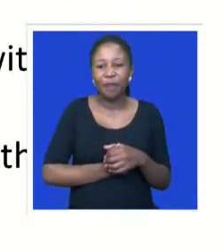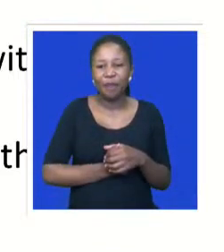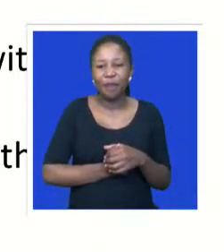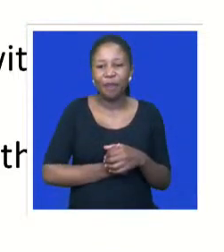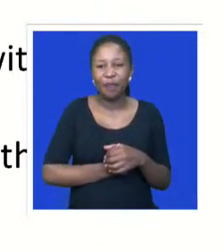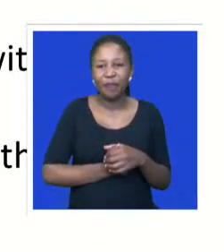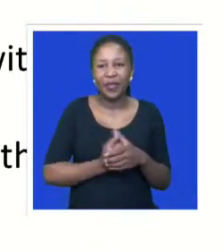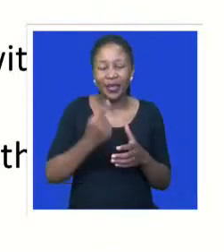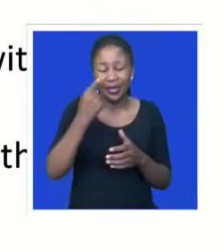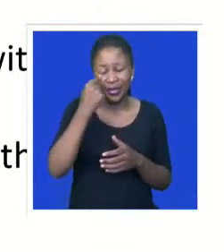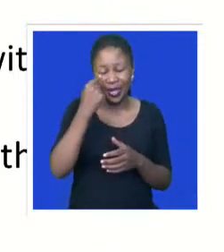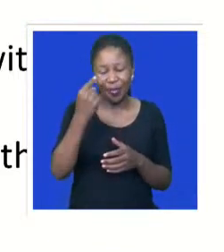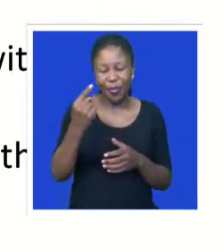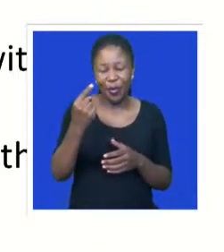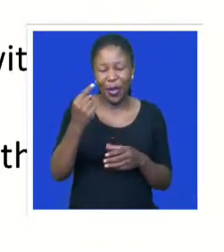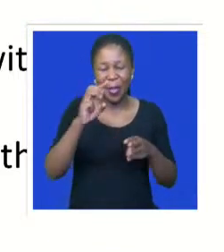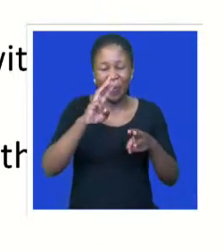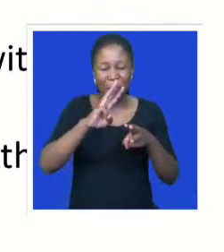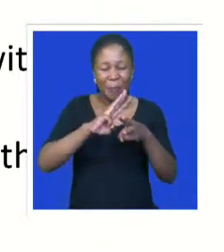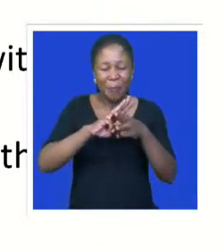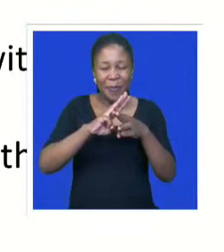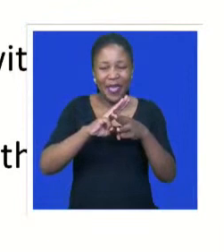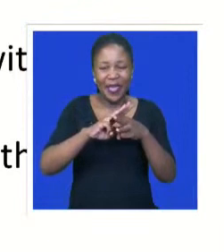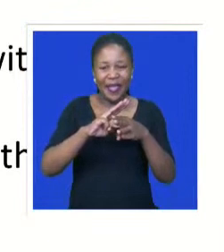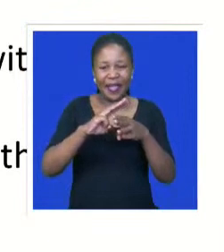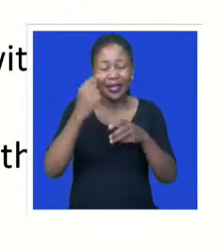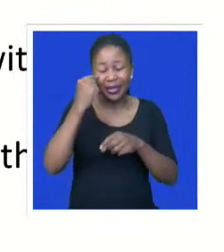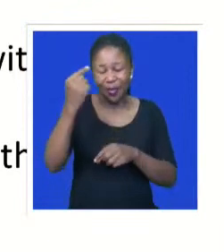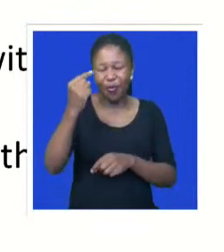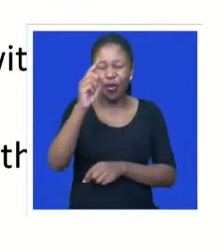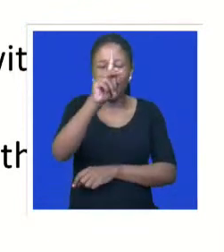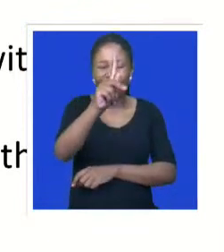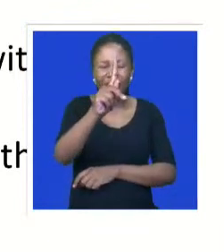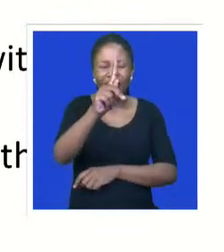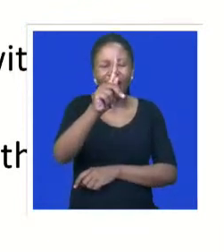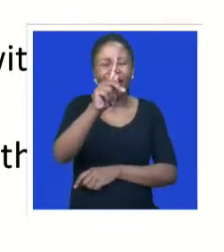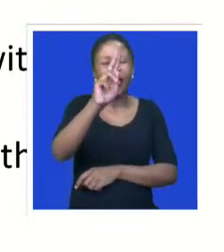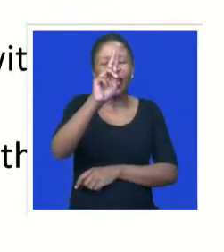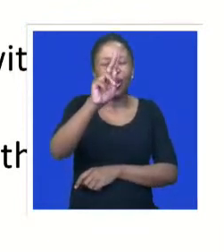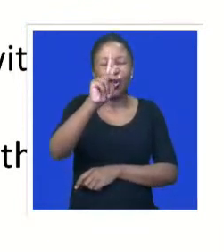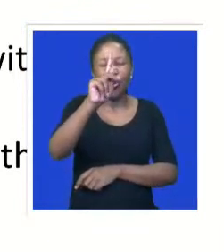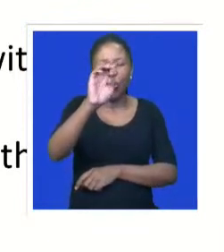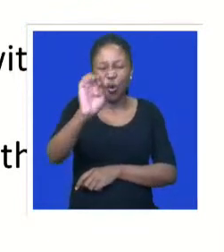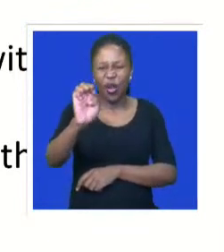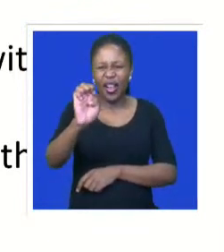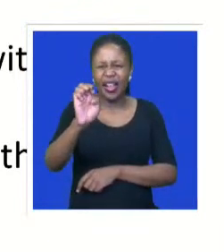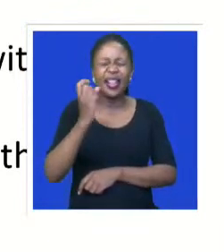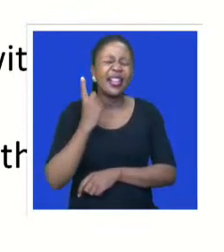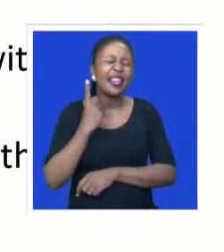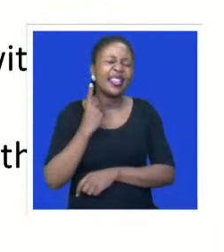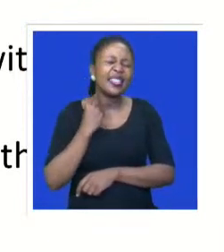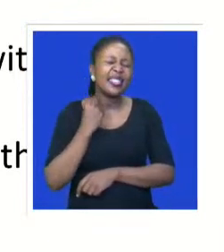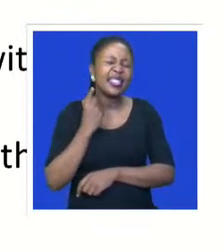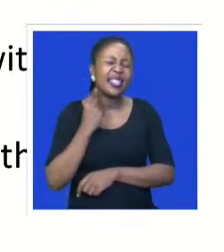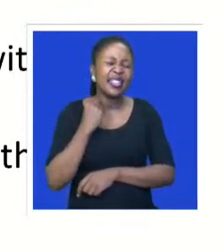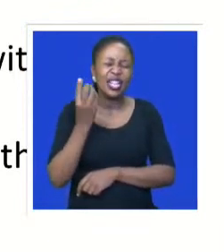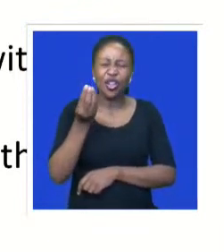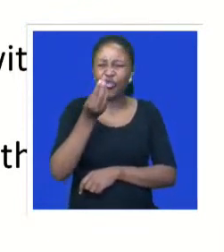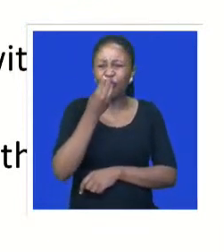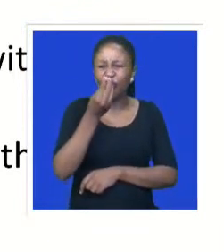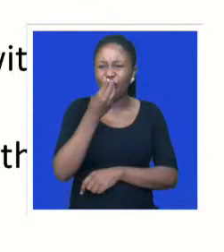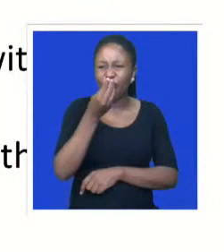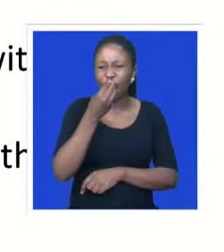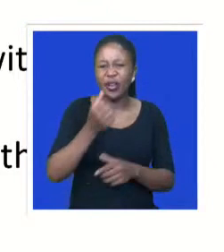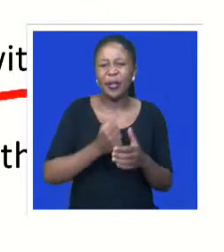now another characteristics is Luke's interest in food. He has filled the